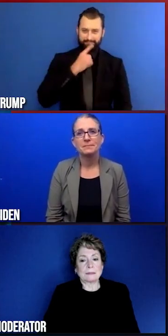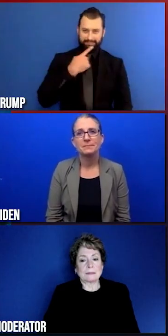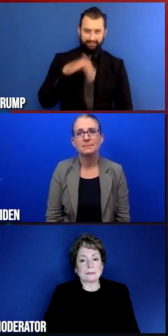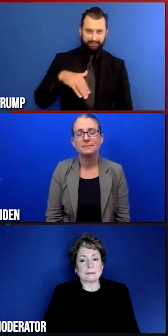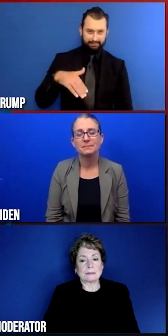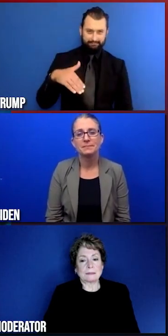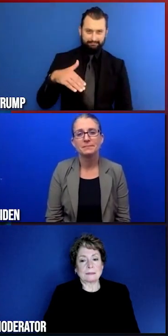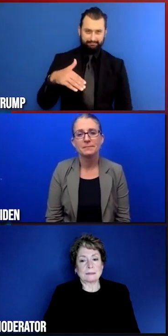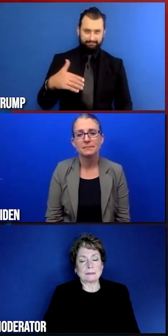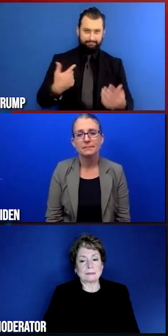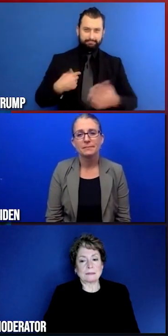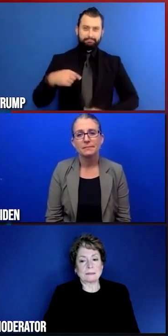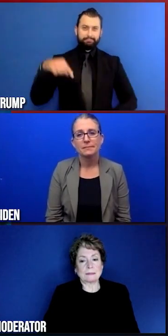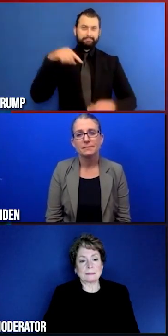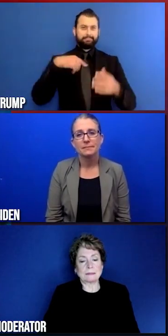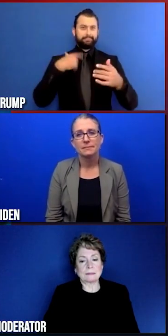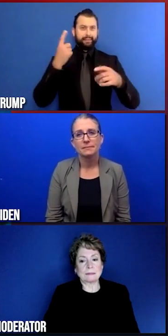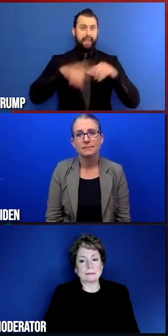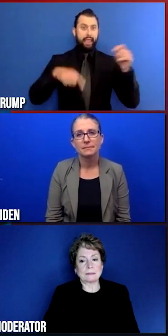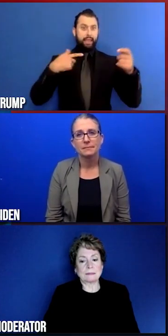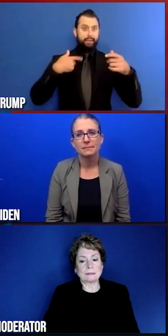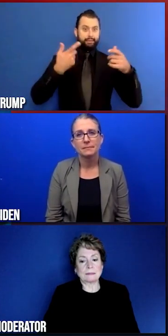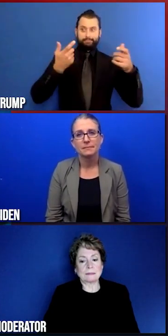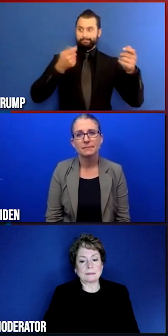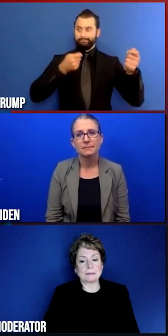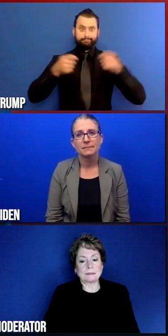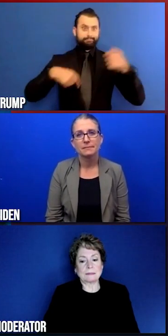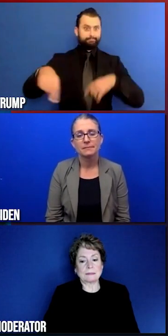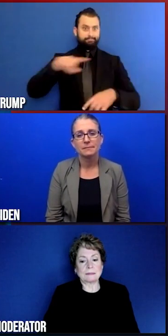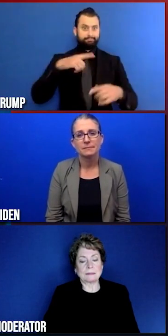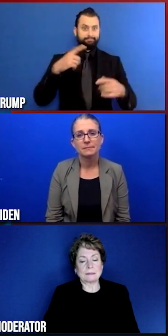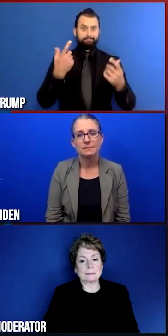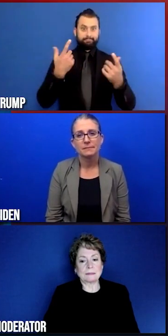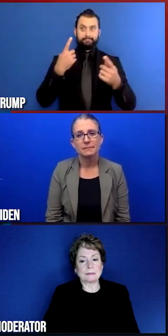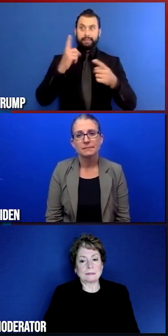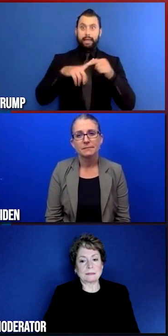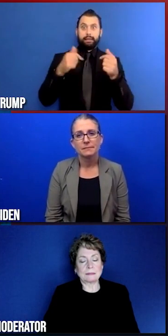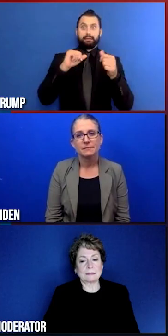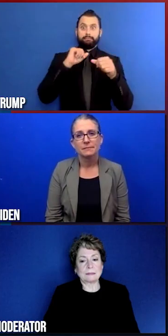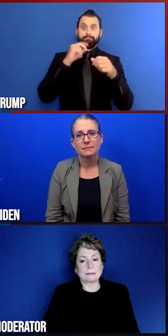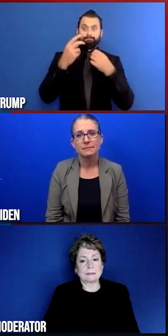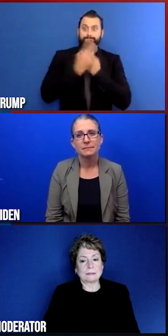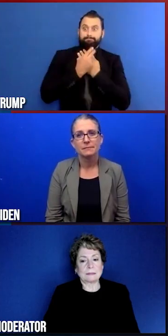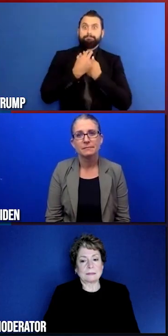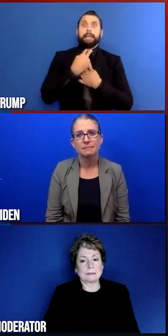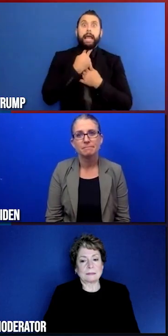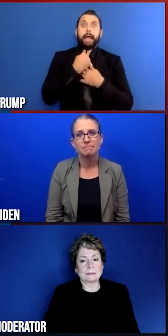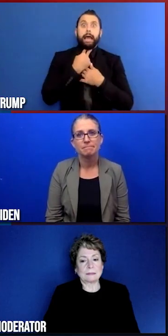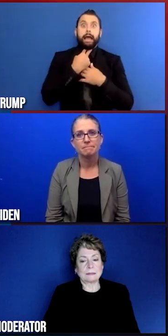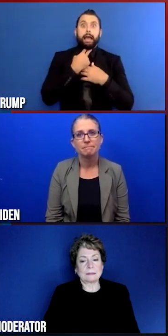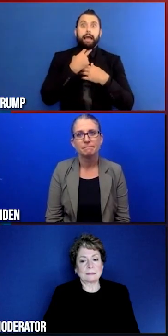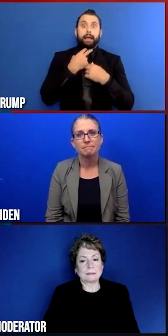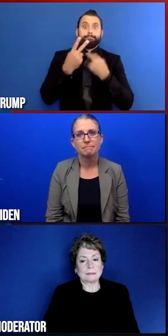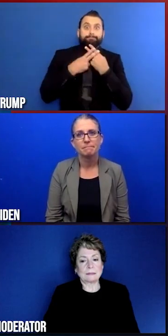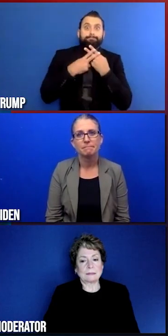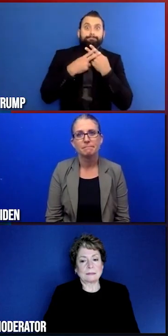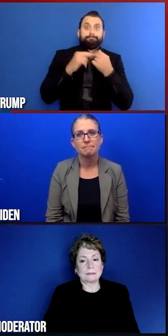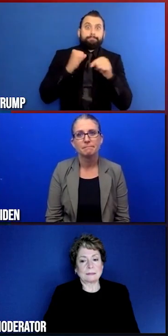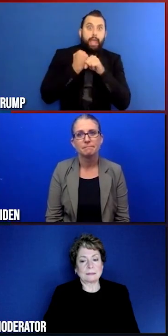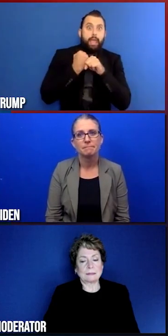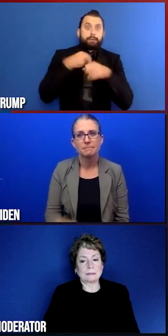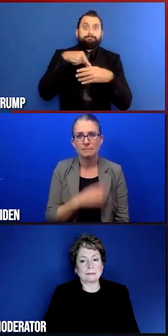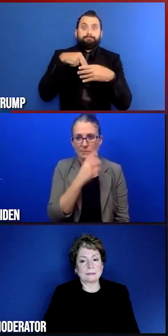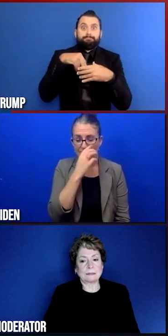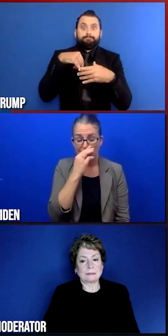has the ability to lock himself up. I don't know. He's obviously made a lot of money someplace, but he has this thing about living